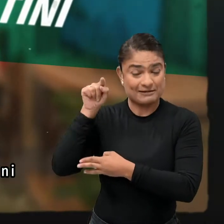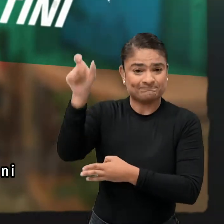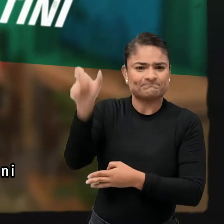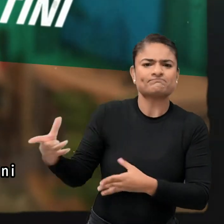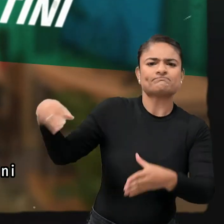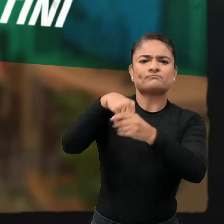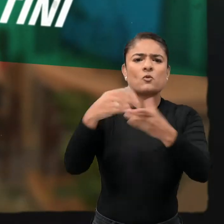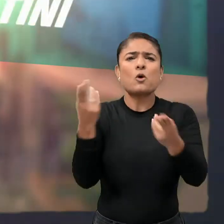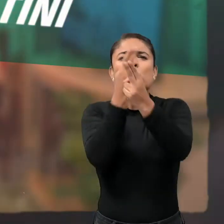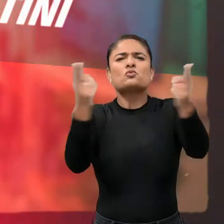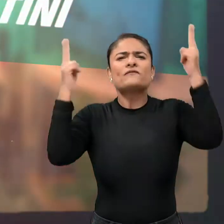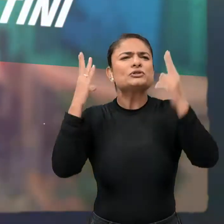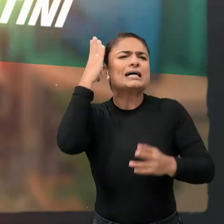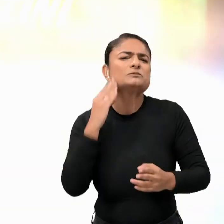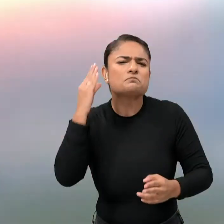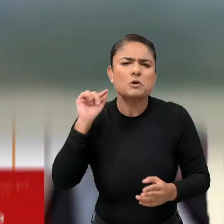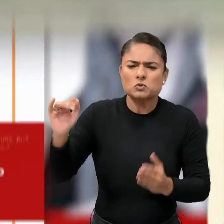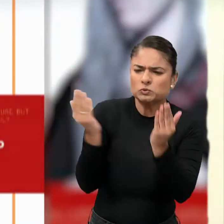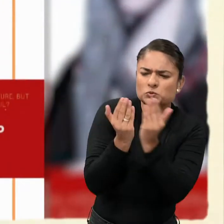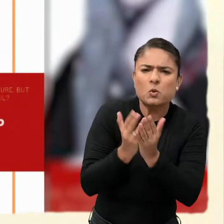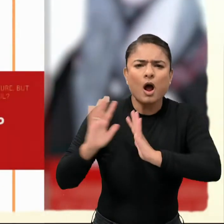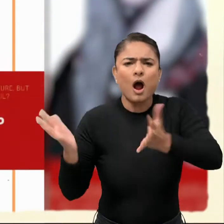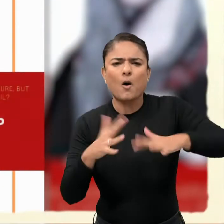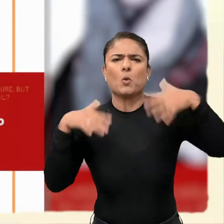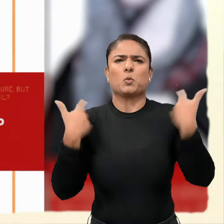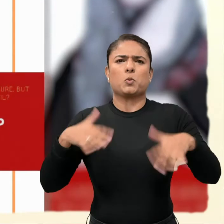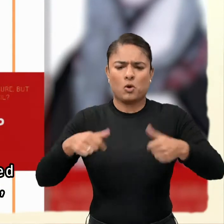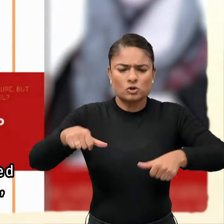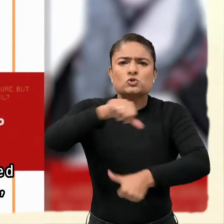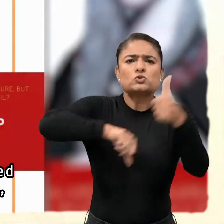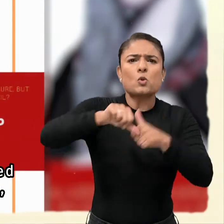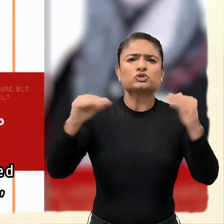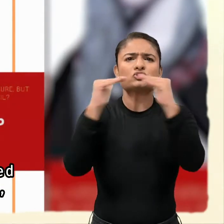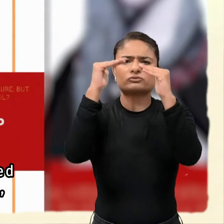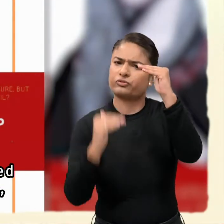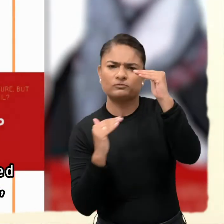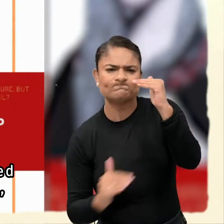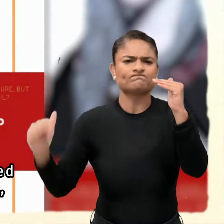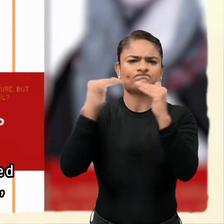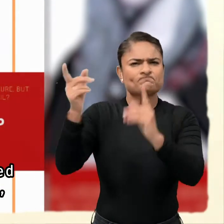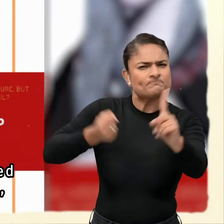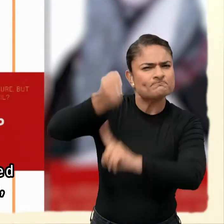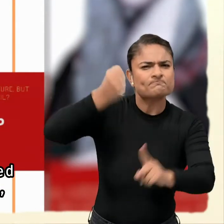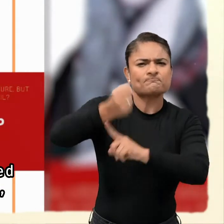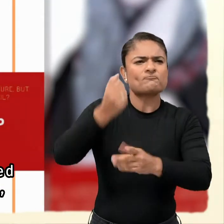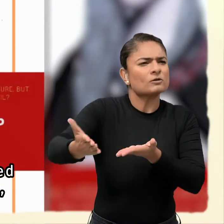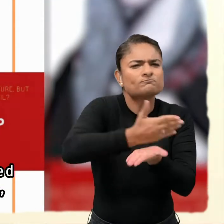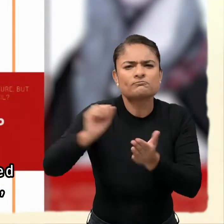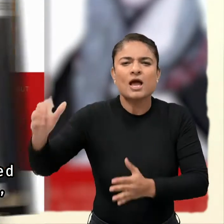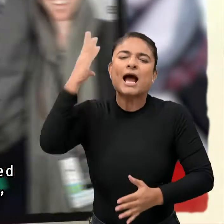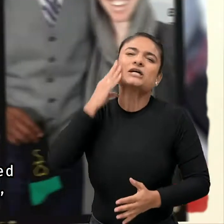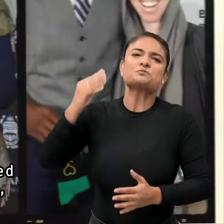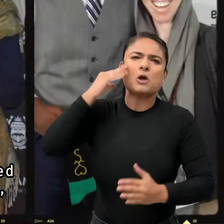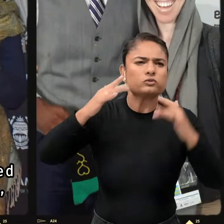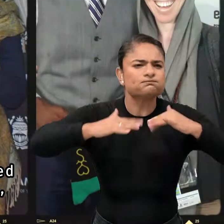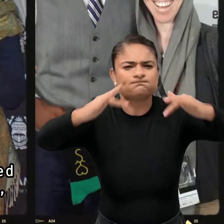Abongile Xhantini, reflects on her experiences at school and university and how these experiences influenced her activism work